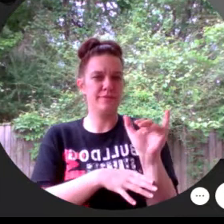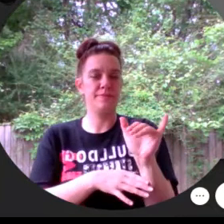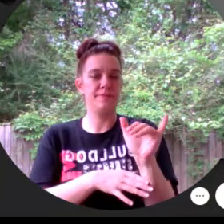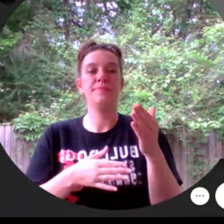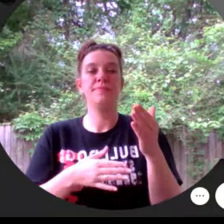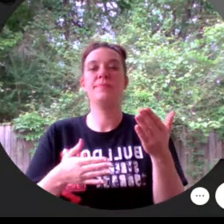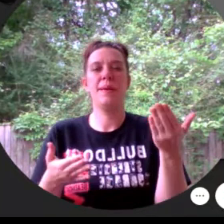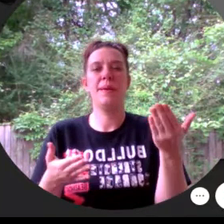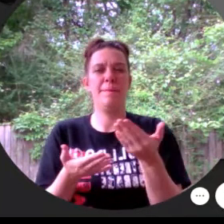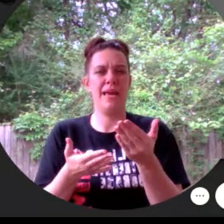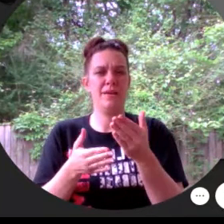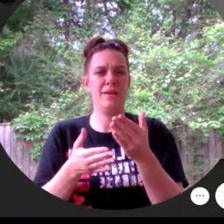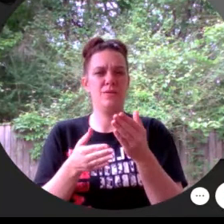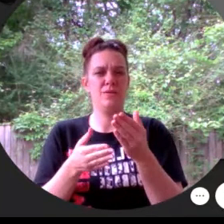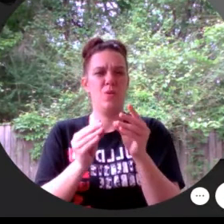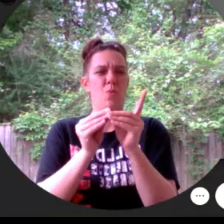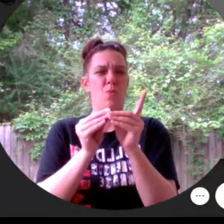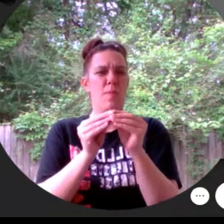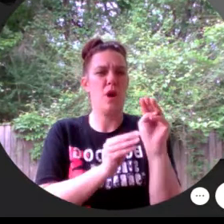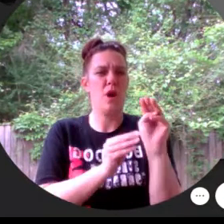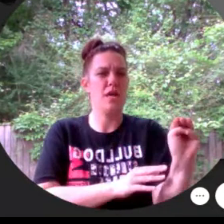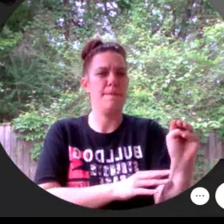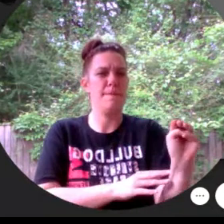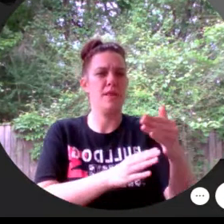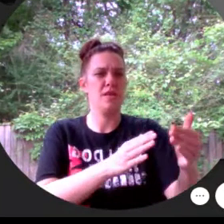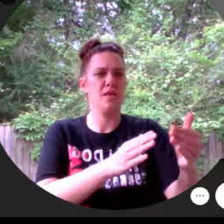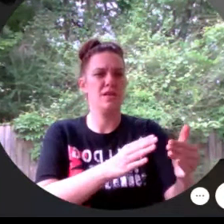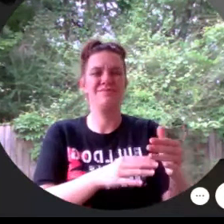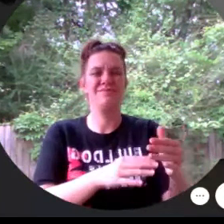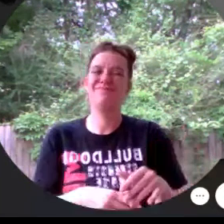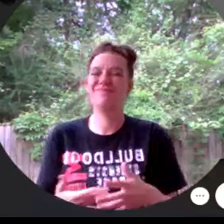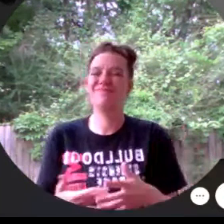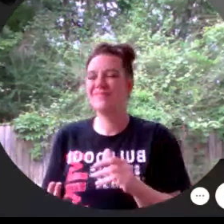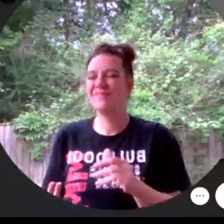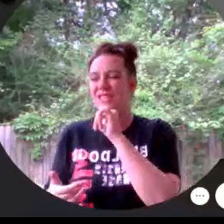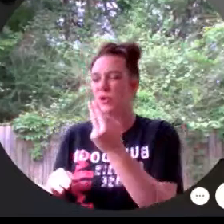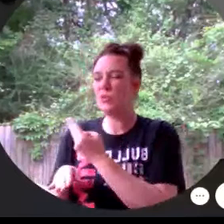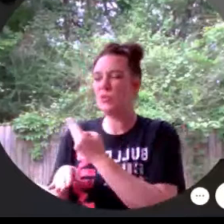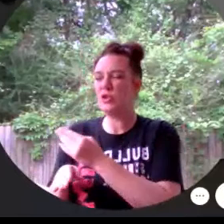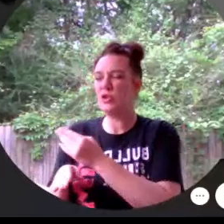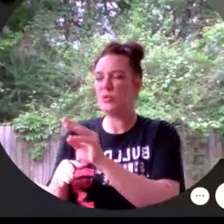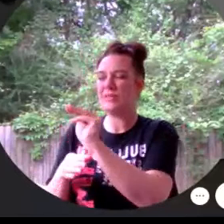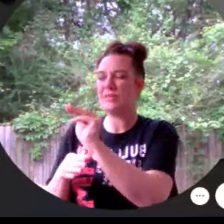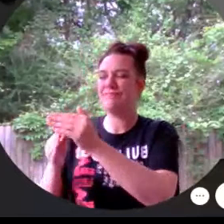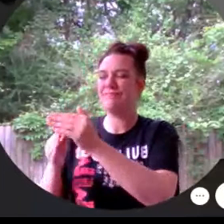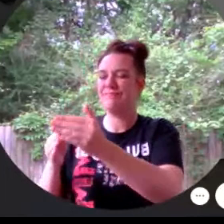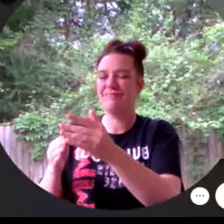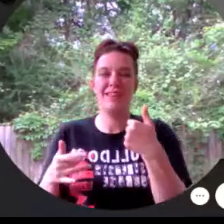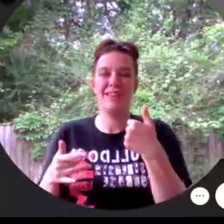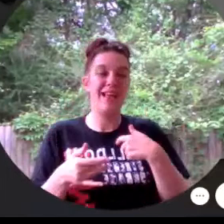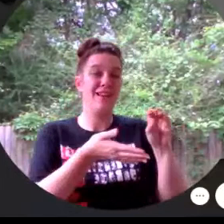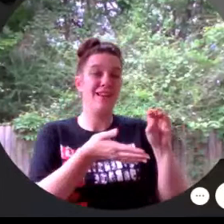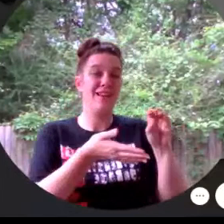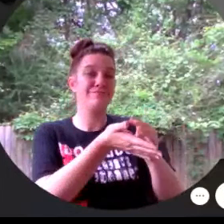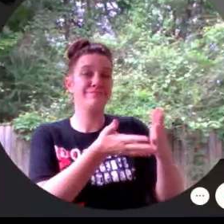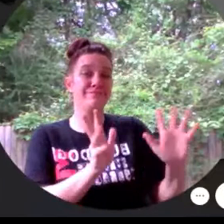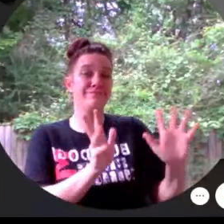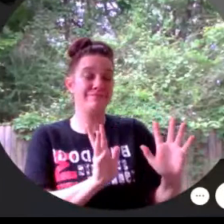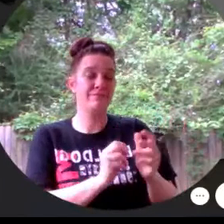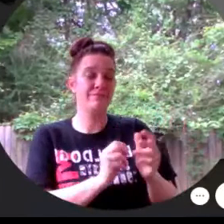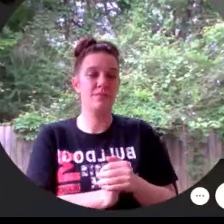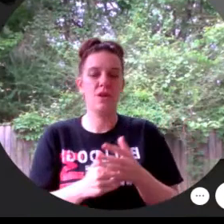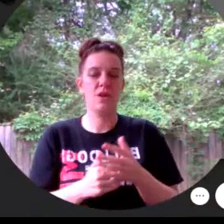an extra M. I wouldn't use an extra M. I already did. What about